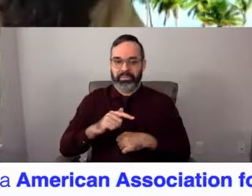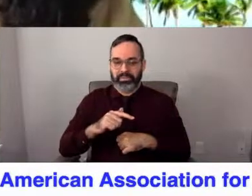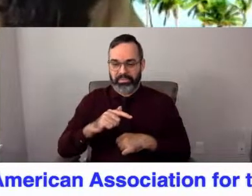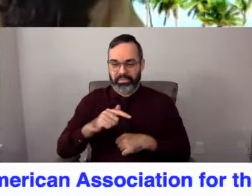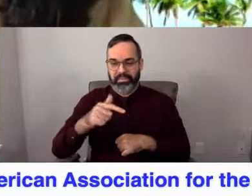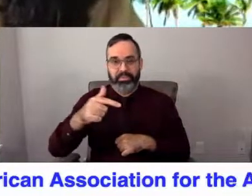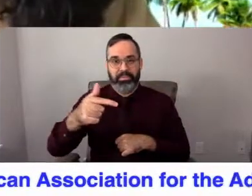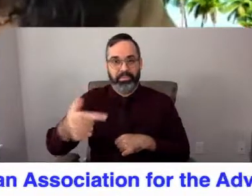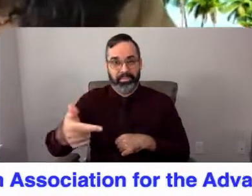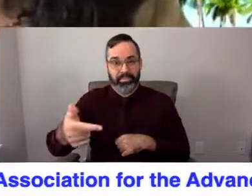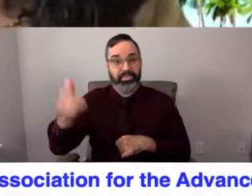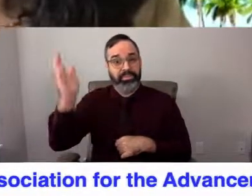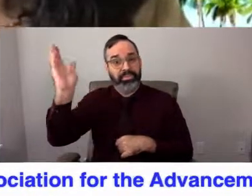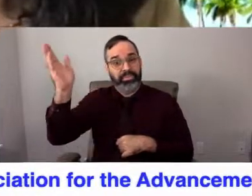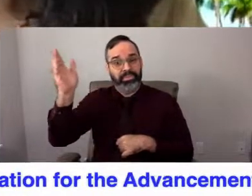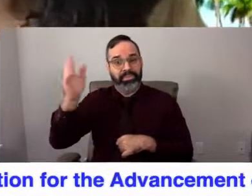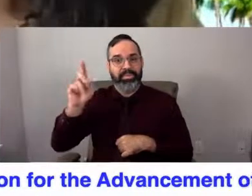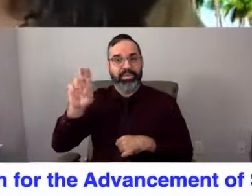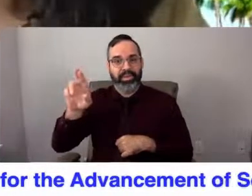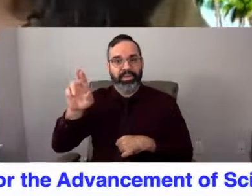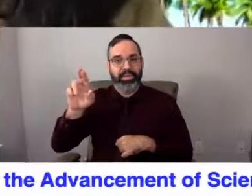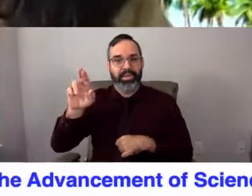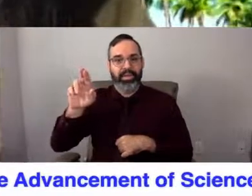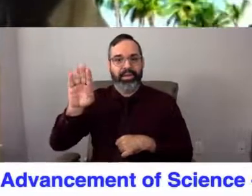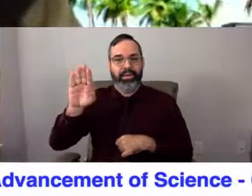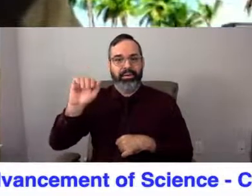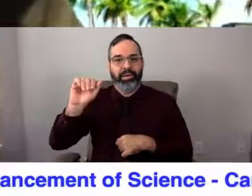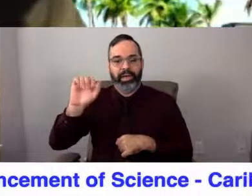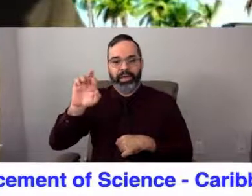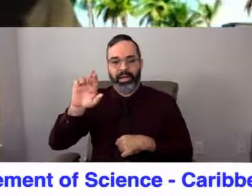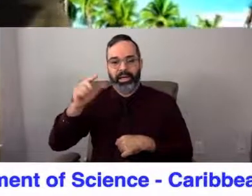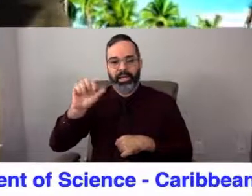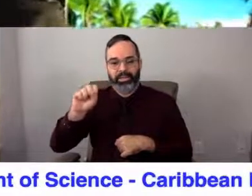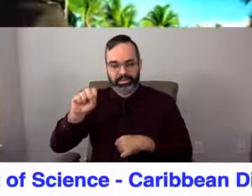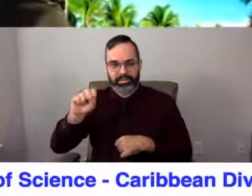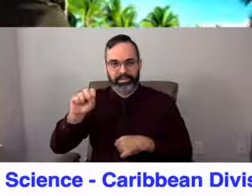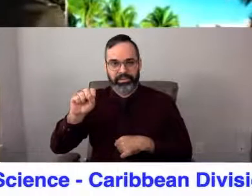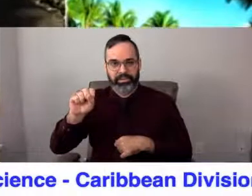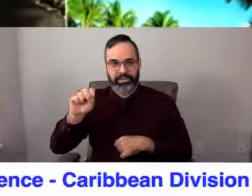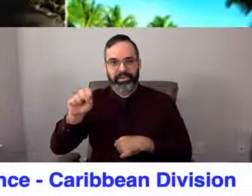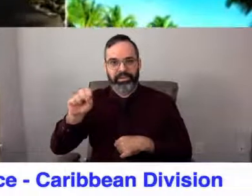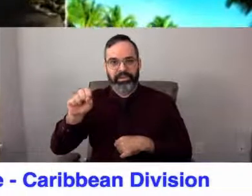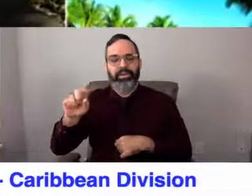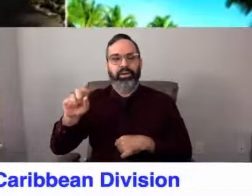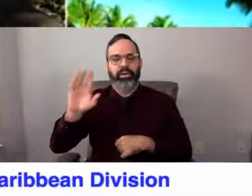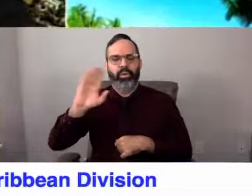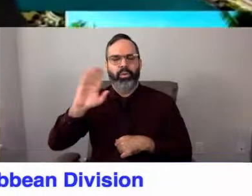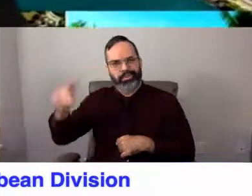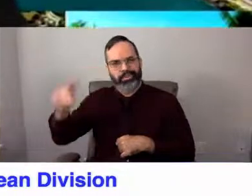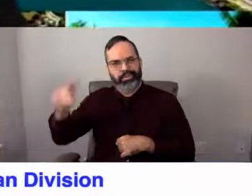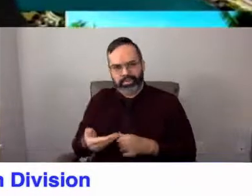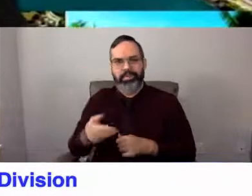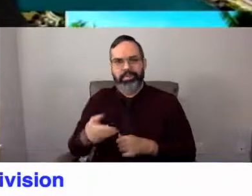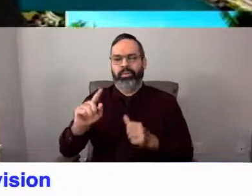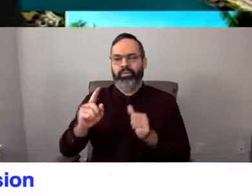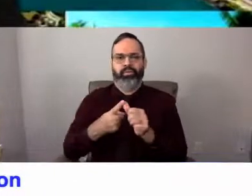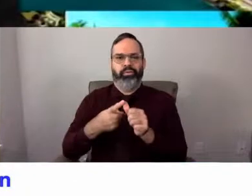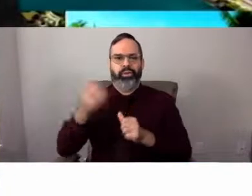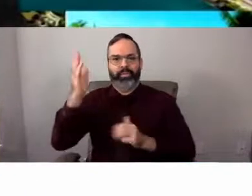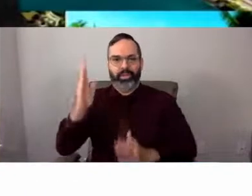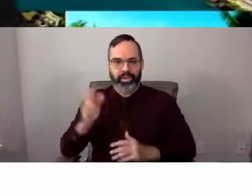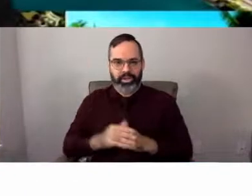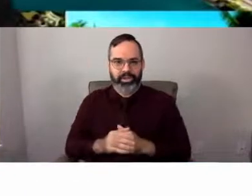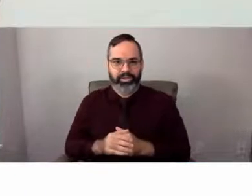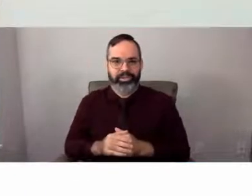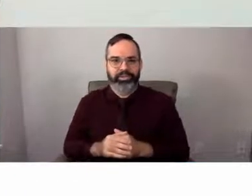presentation to Dr. Abel Baerga, who is introducing the first speaker, Fabiola Cruz. Thank